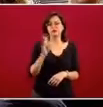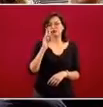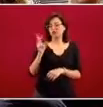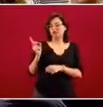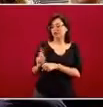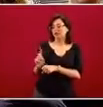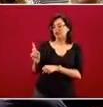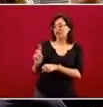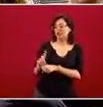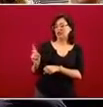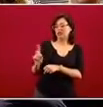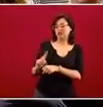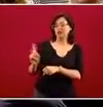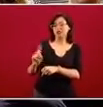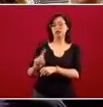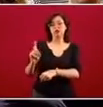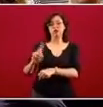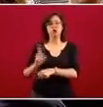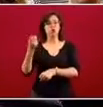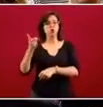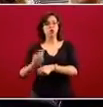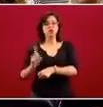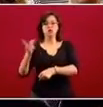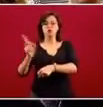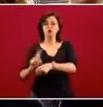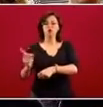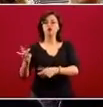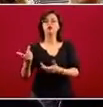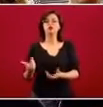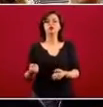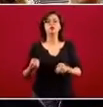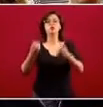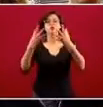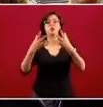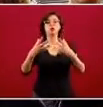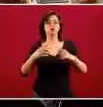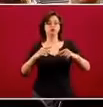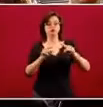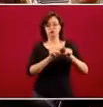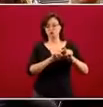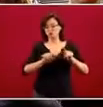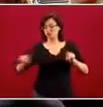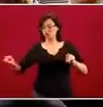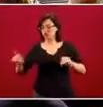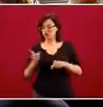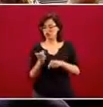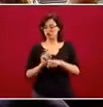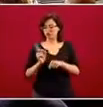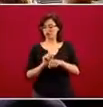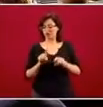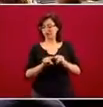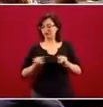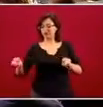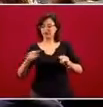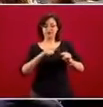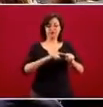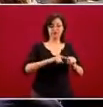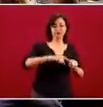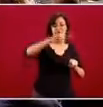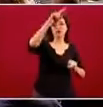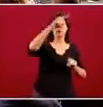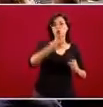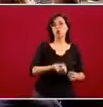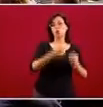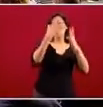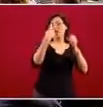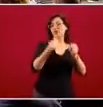So here we have the days. Each dot is a day, and then each day we have the number of cases that